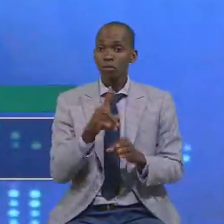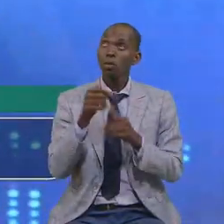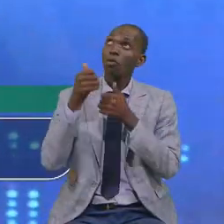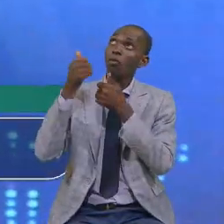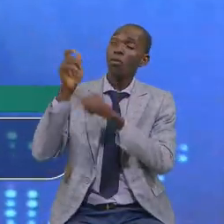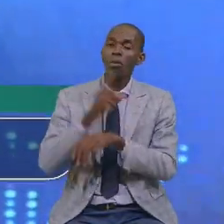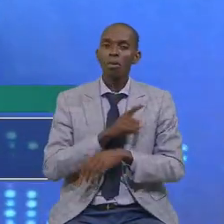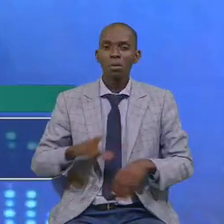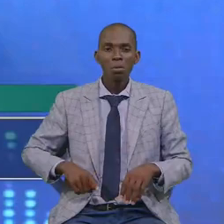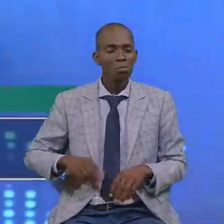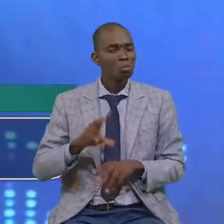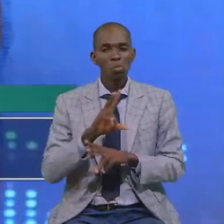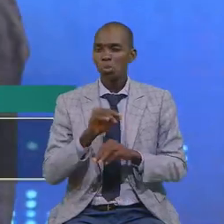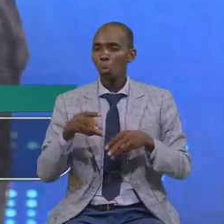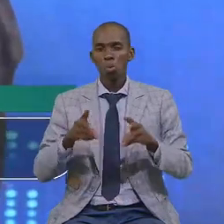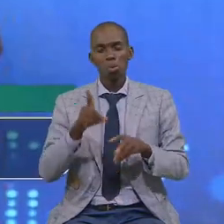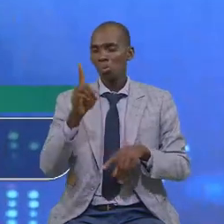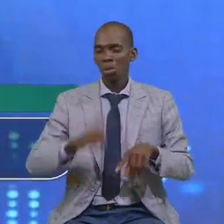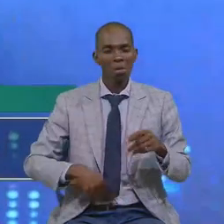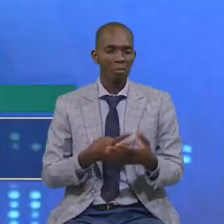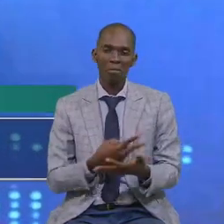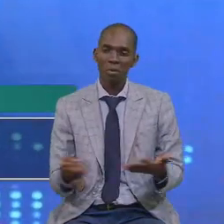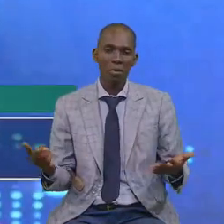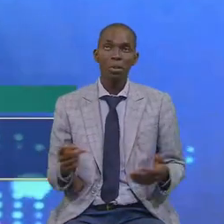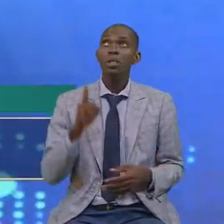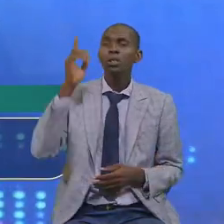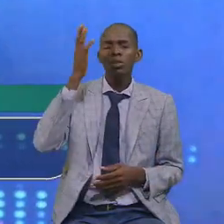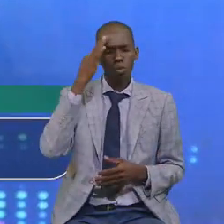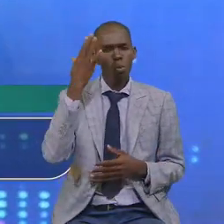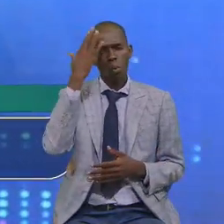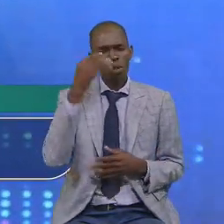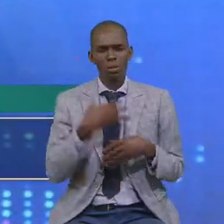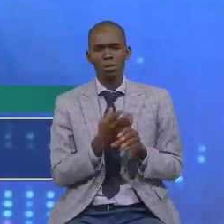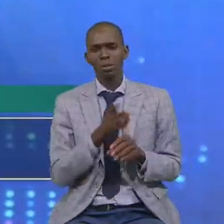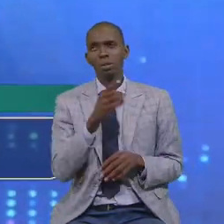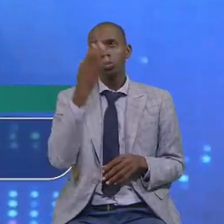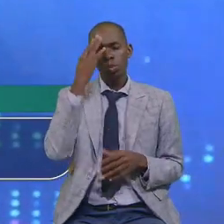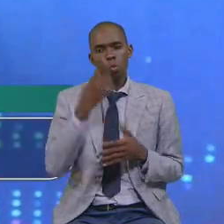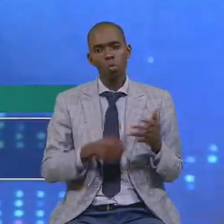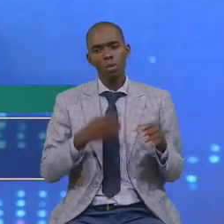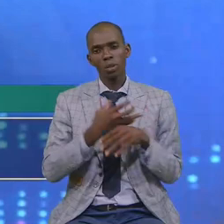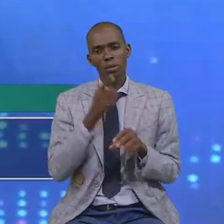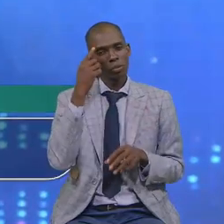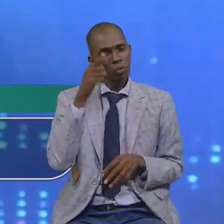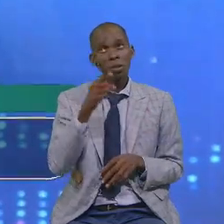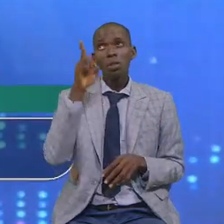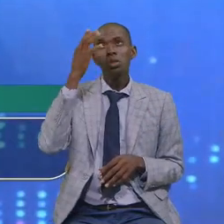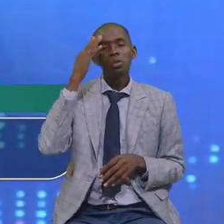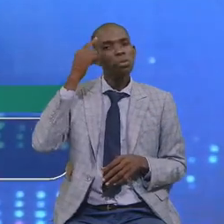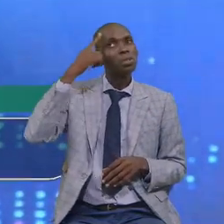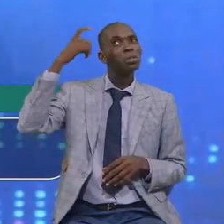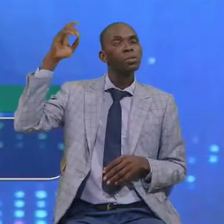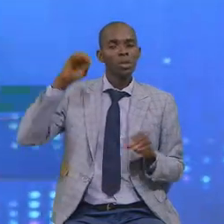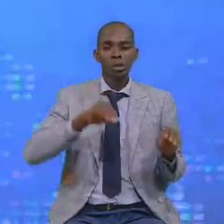no way we can fail. He knows what he created us for. He knew the dream he put in